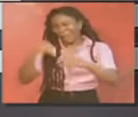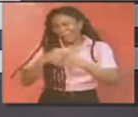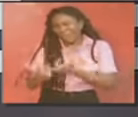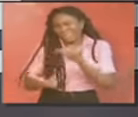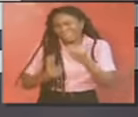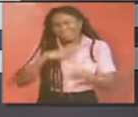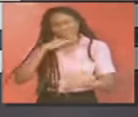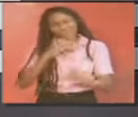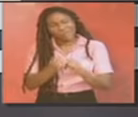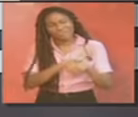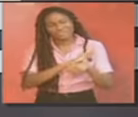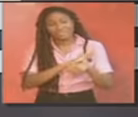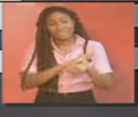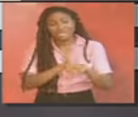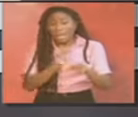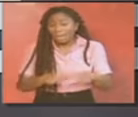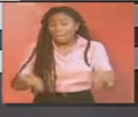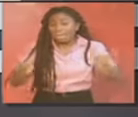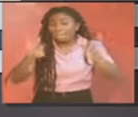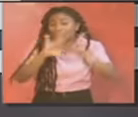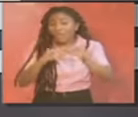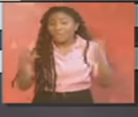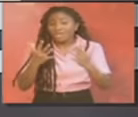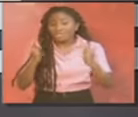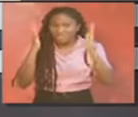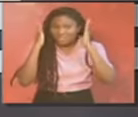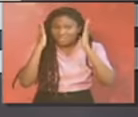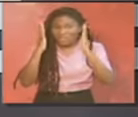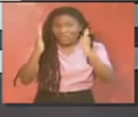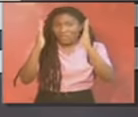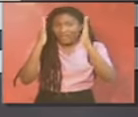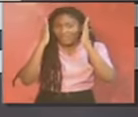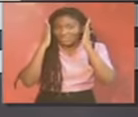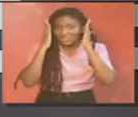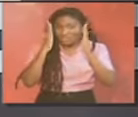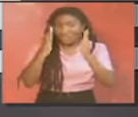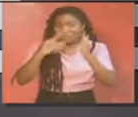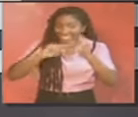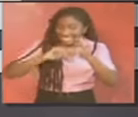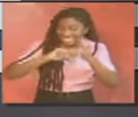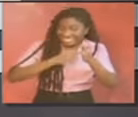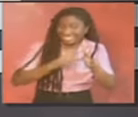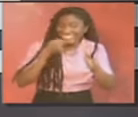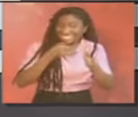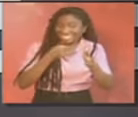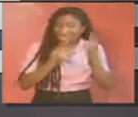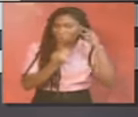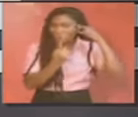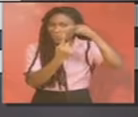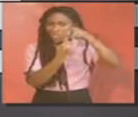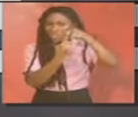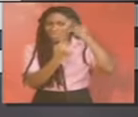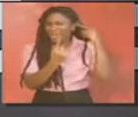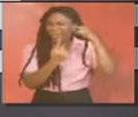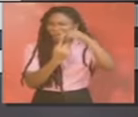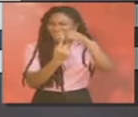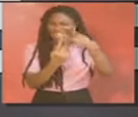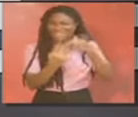it's important to refocus on the initial goal. So what has been our goal over the last